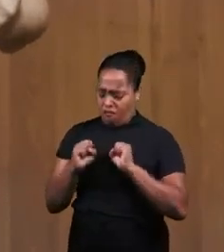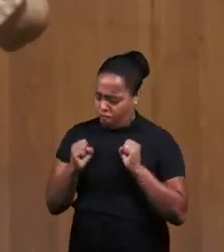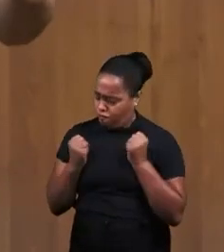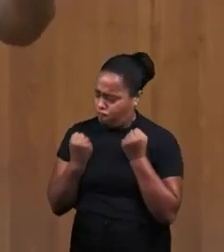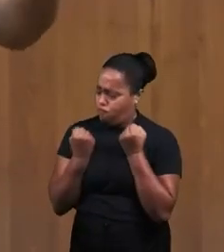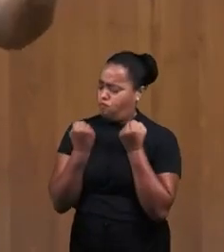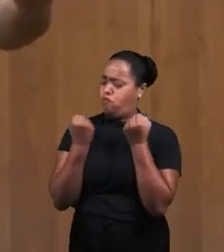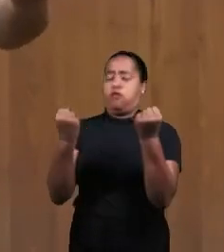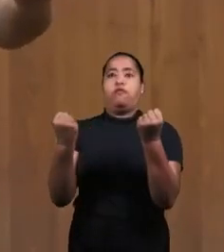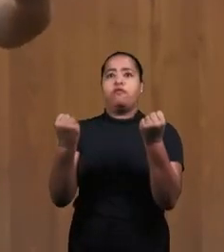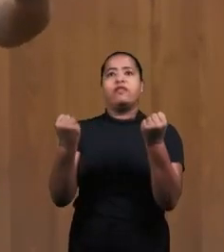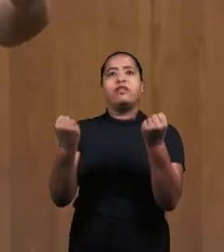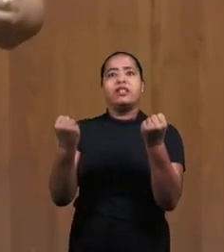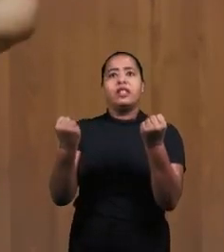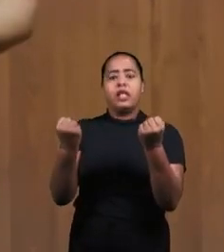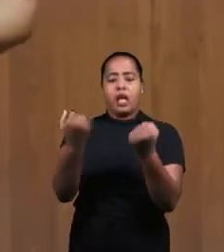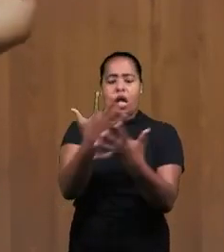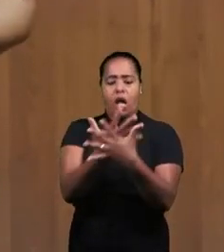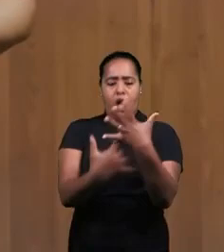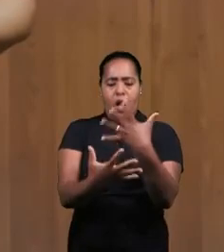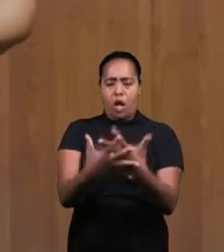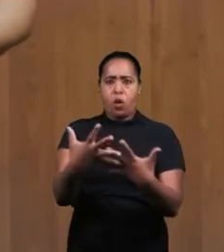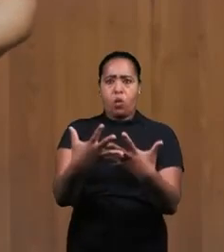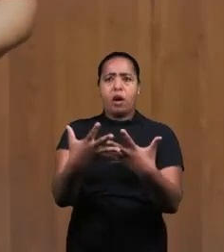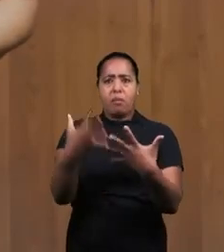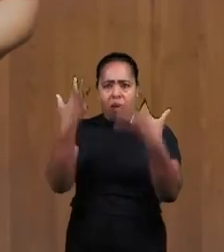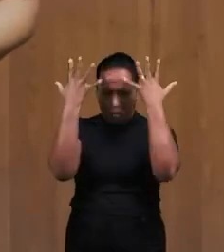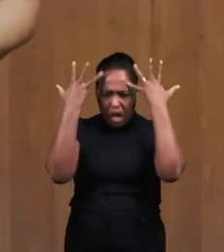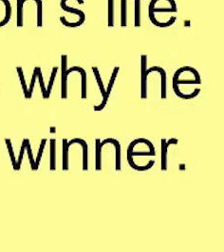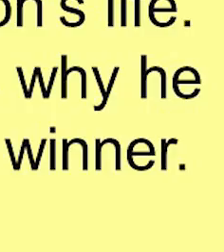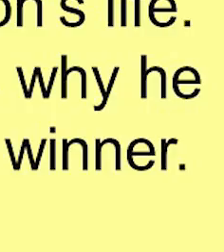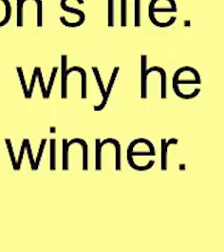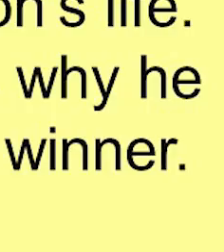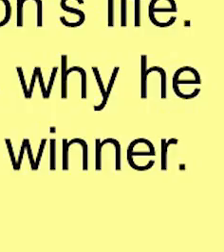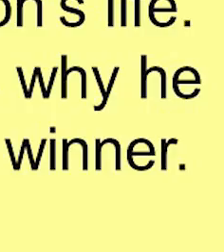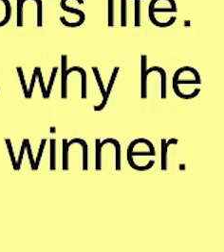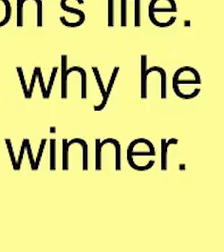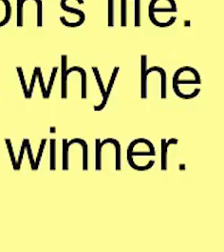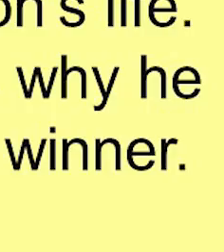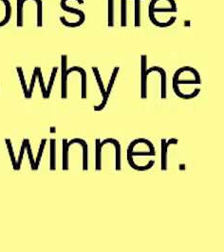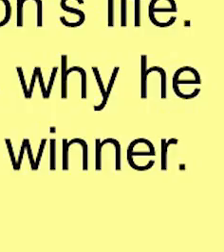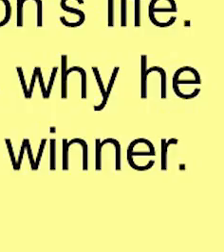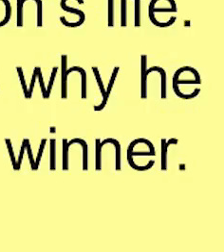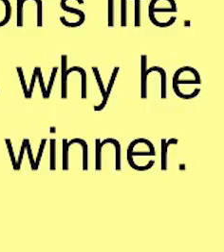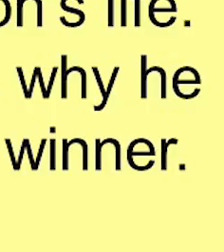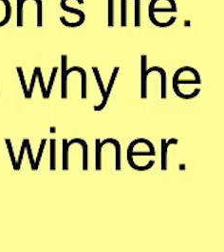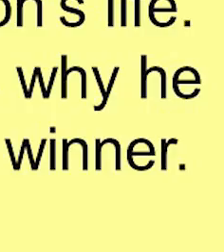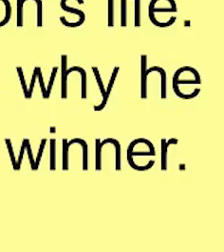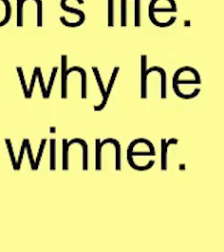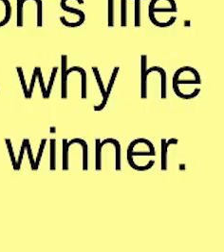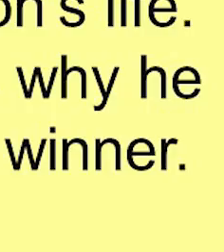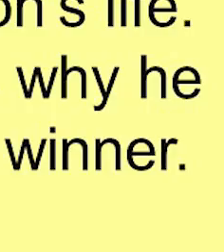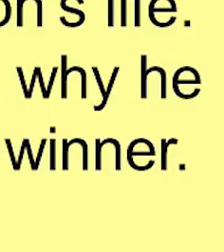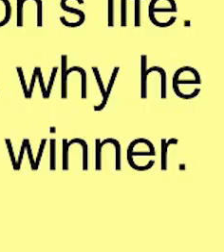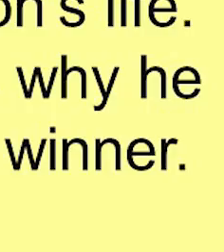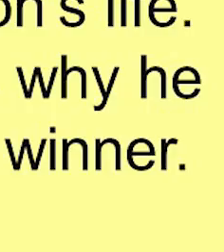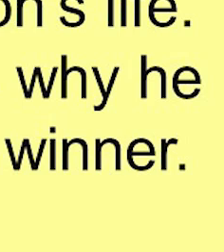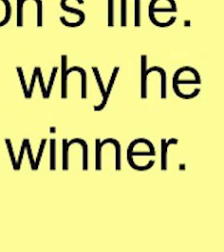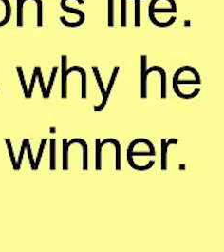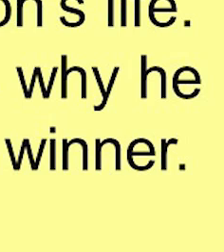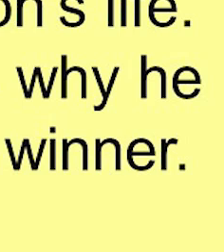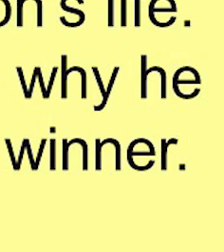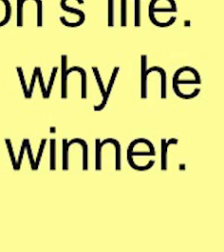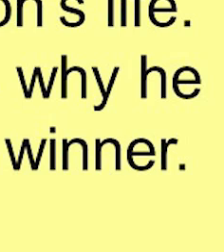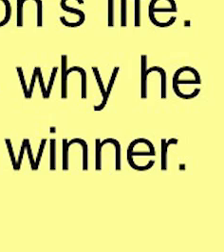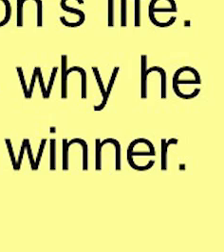this extraordinary strength. And with his bare hands, he was able to kill the lion. The Word says that days